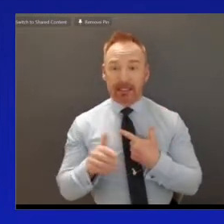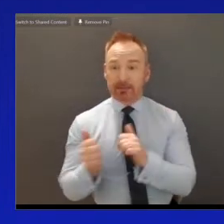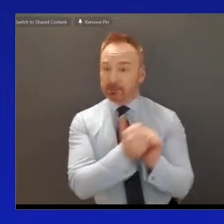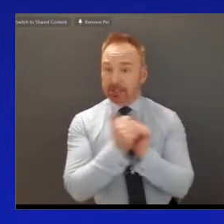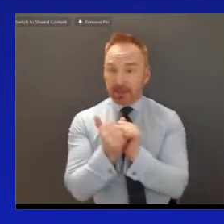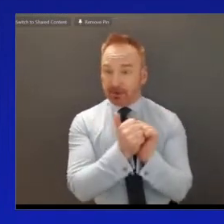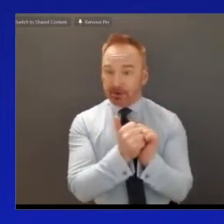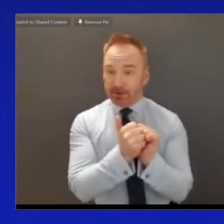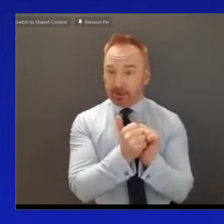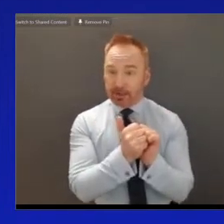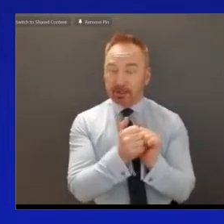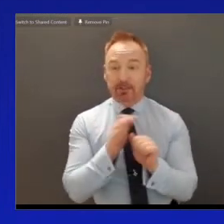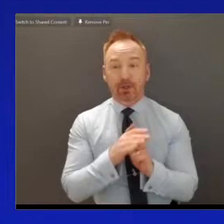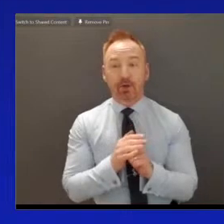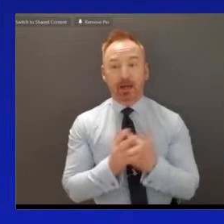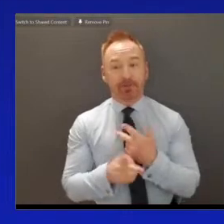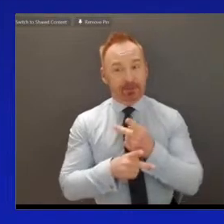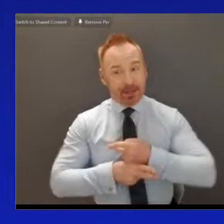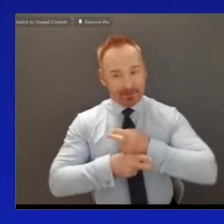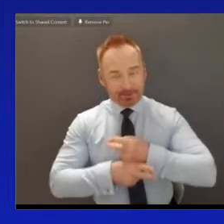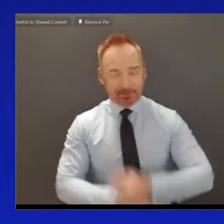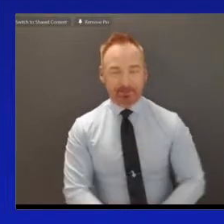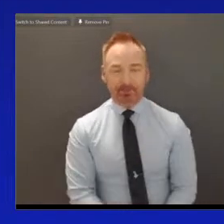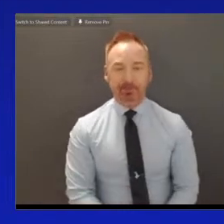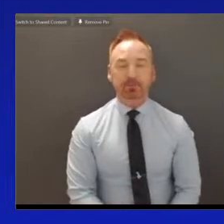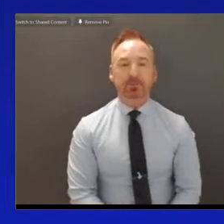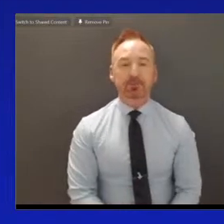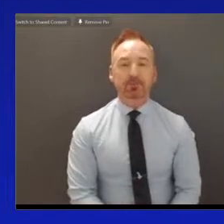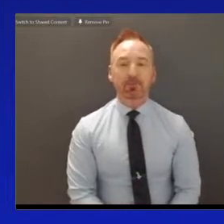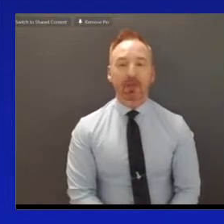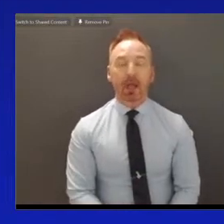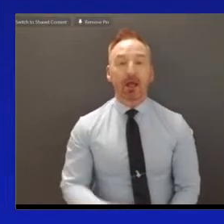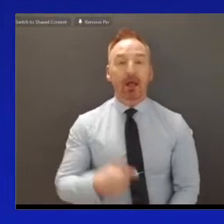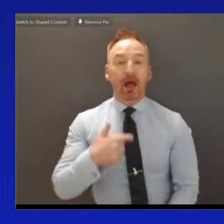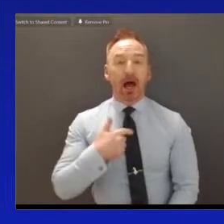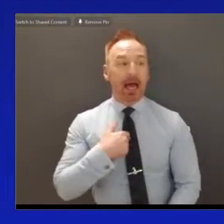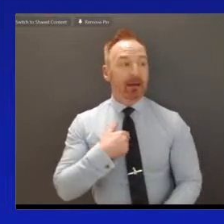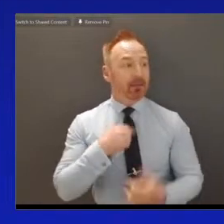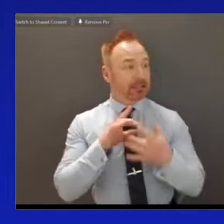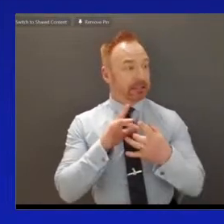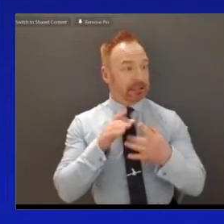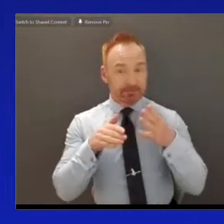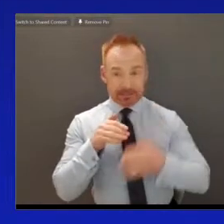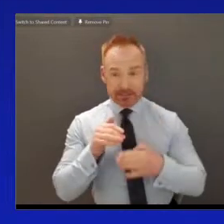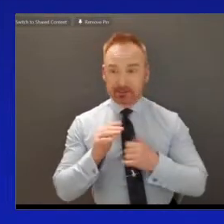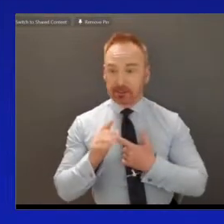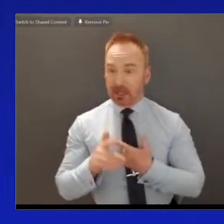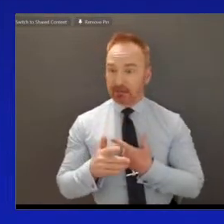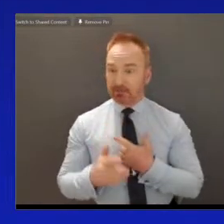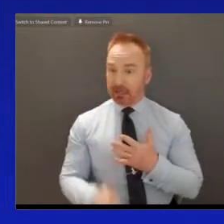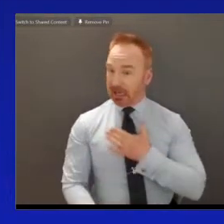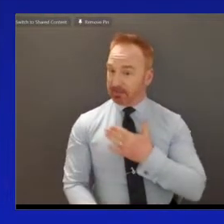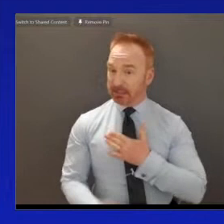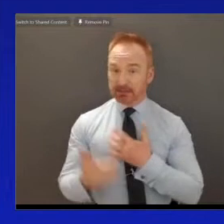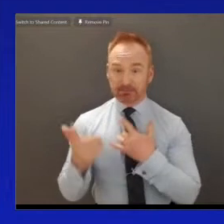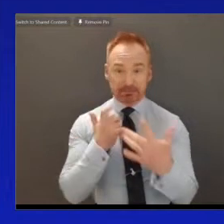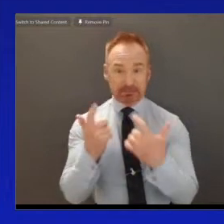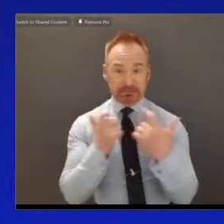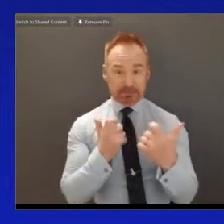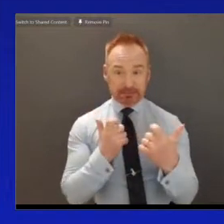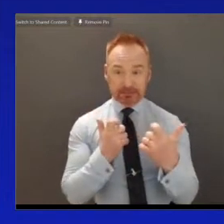to really take care. So I will end there, and I'm happy to take questions along with Mr.